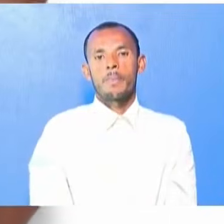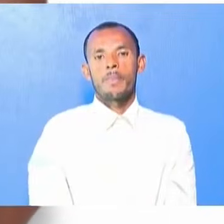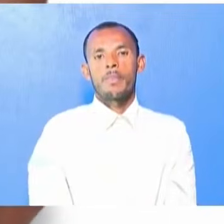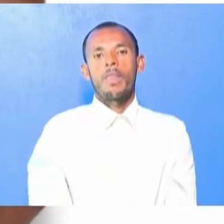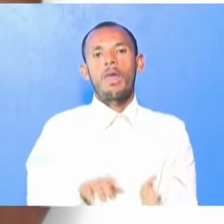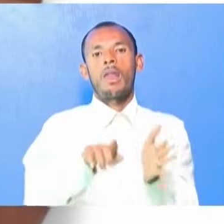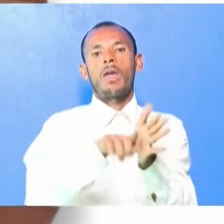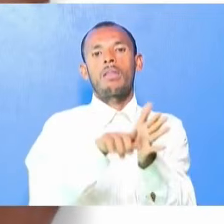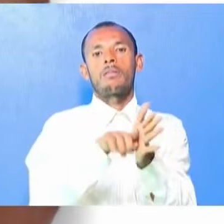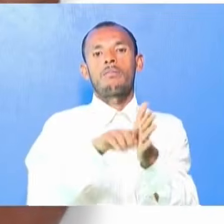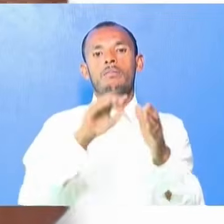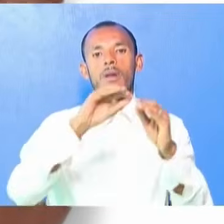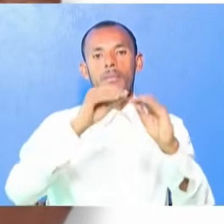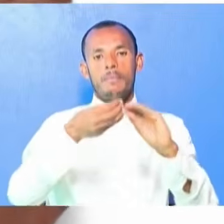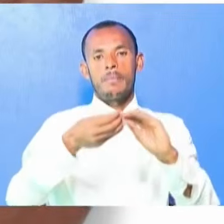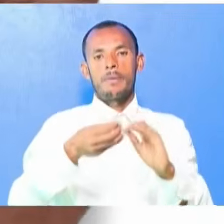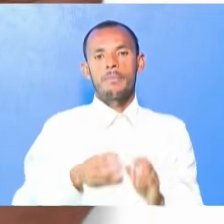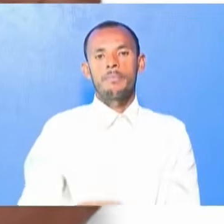Negative